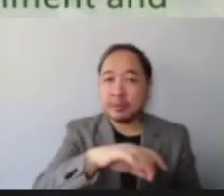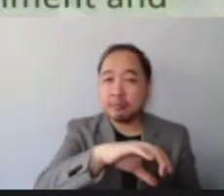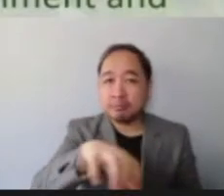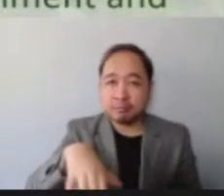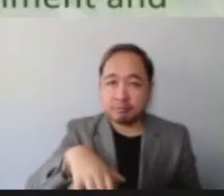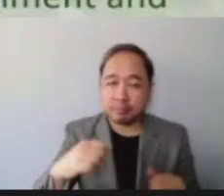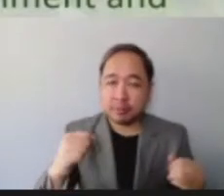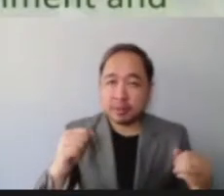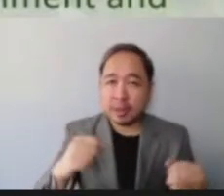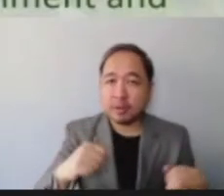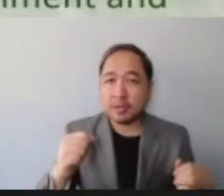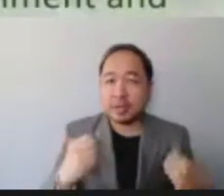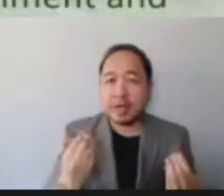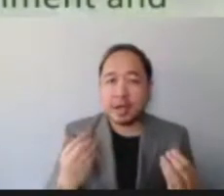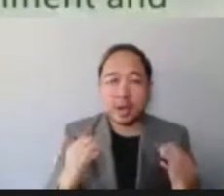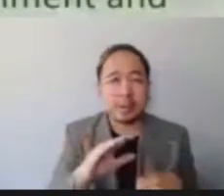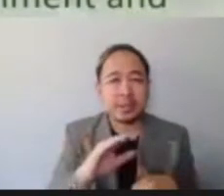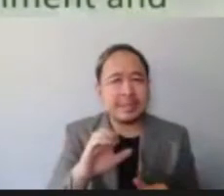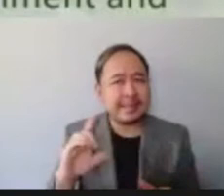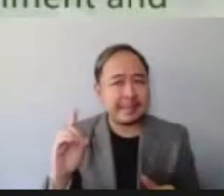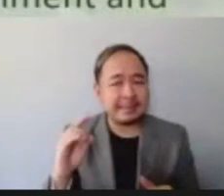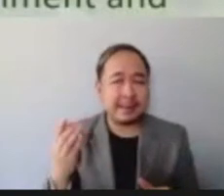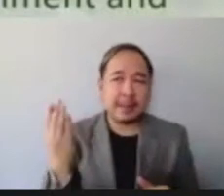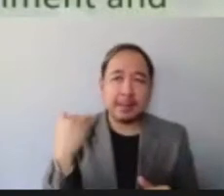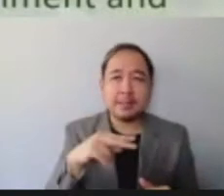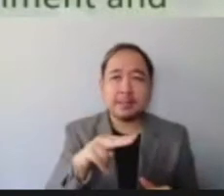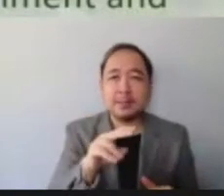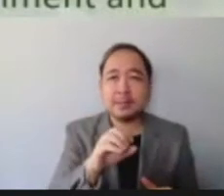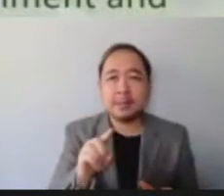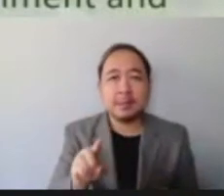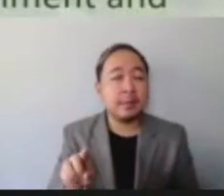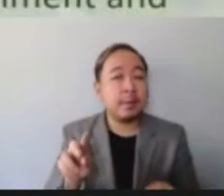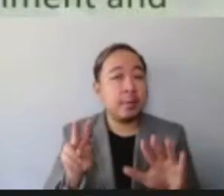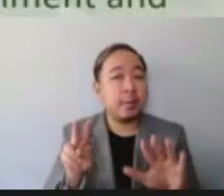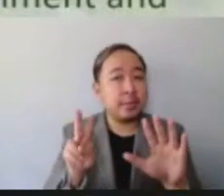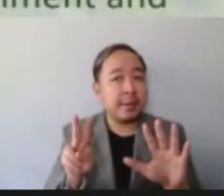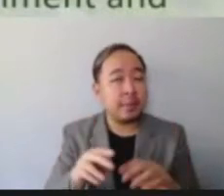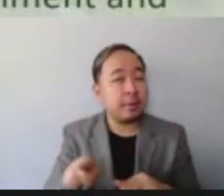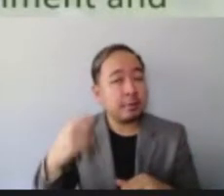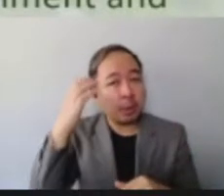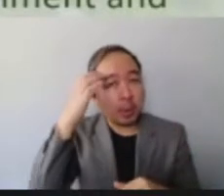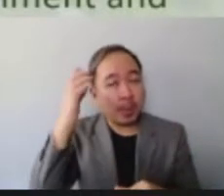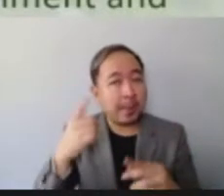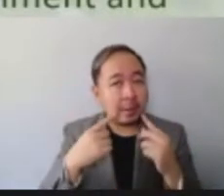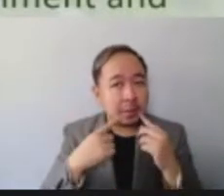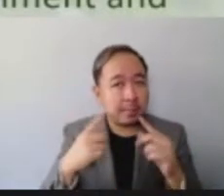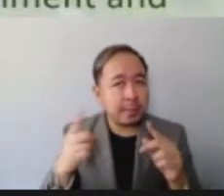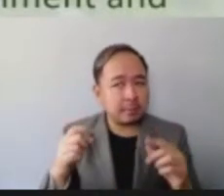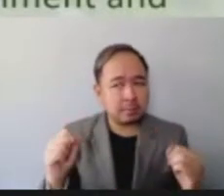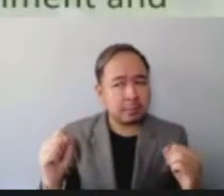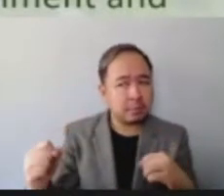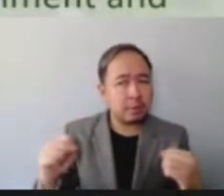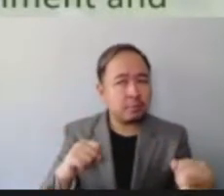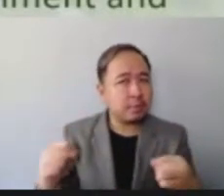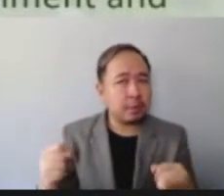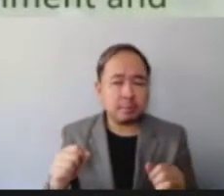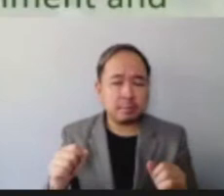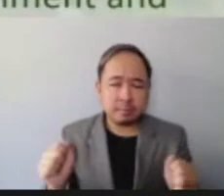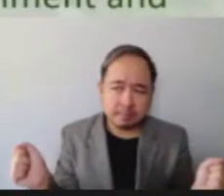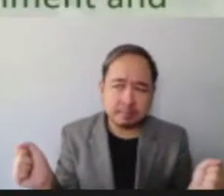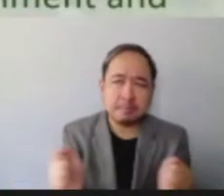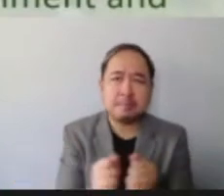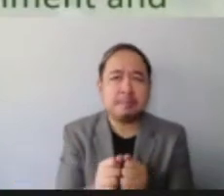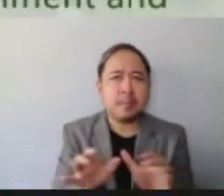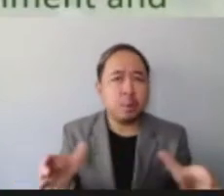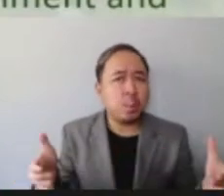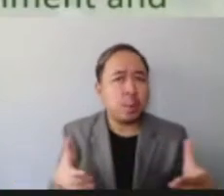development for Asia in the Pacific 2017 and that ministerial declaration establishes the agreement to act together on common themes